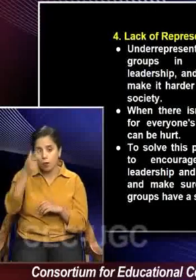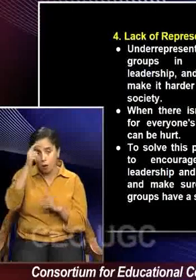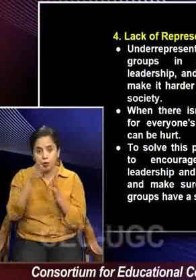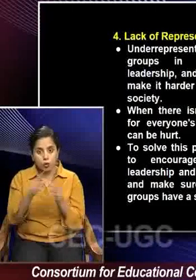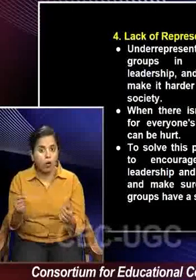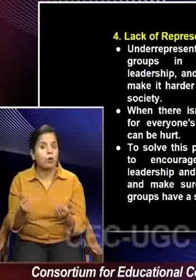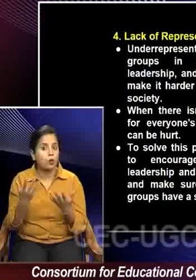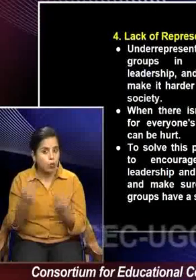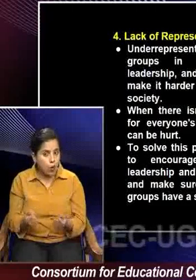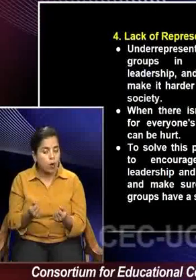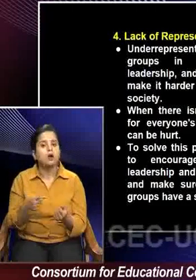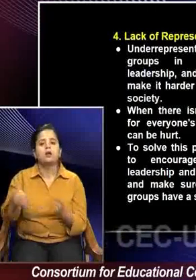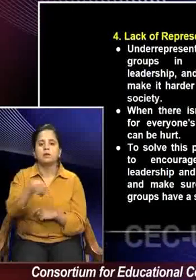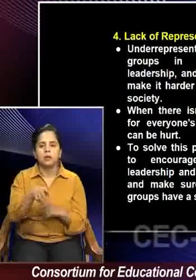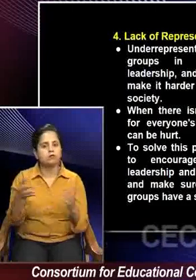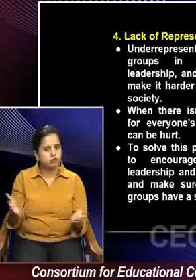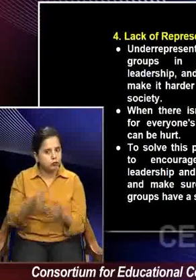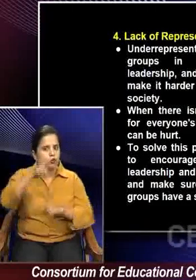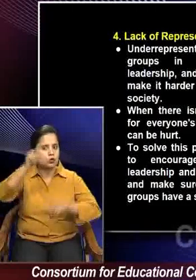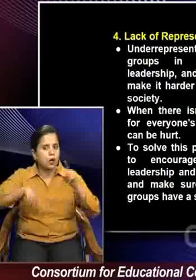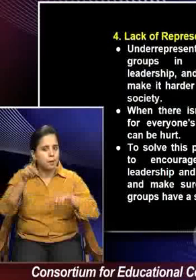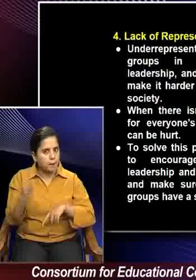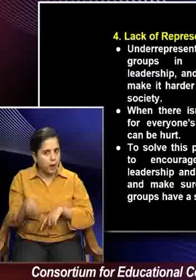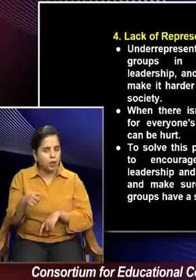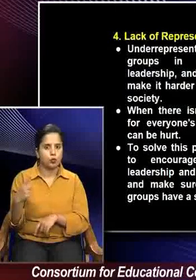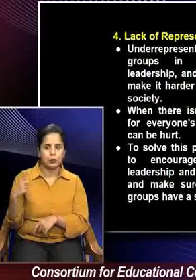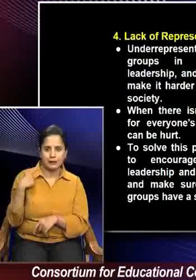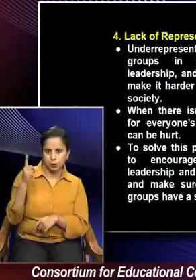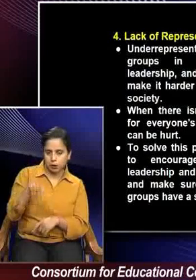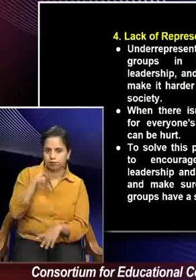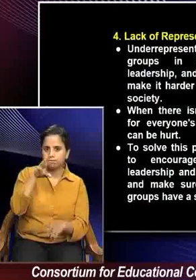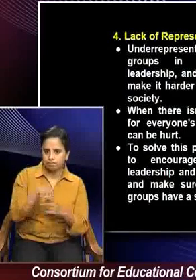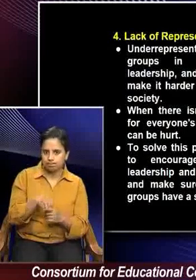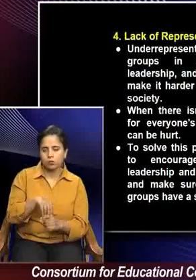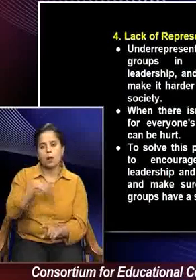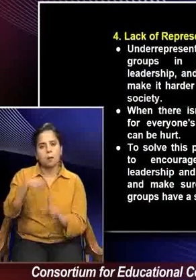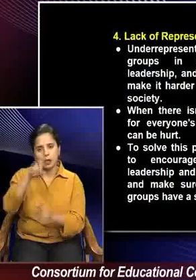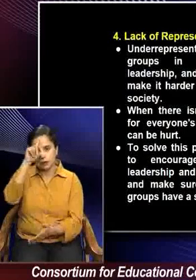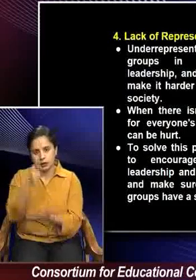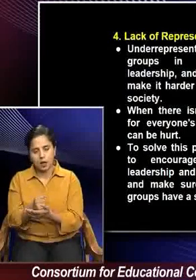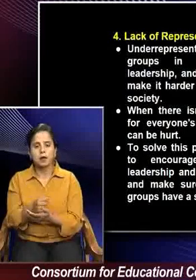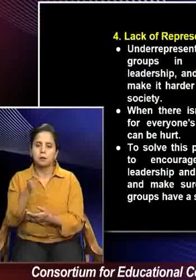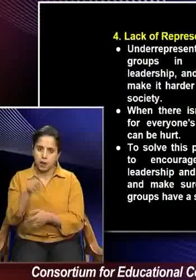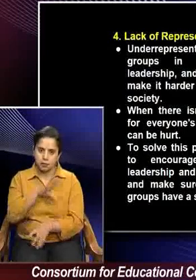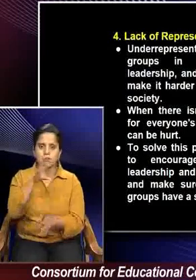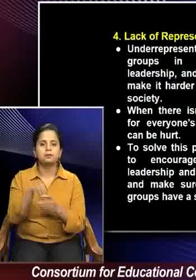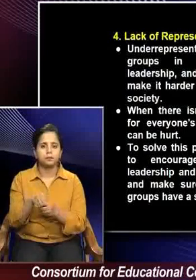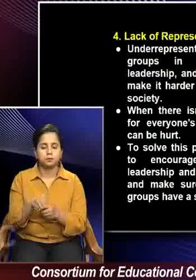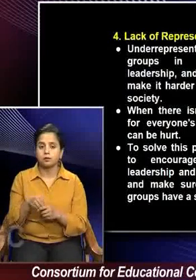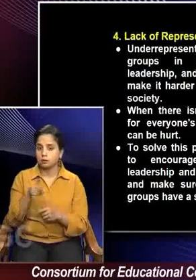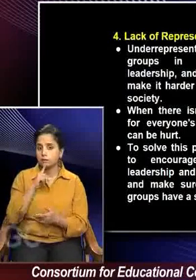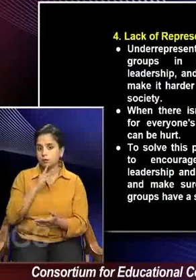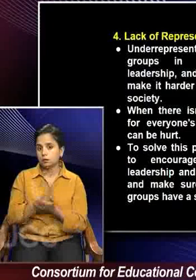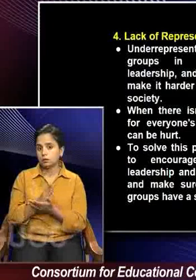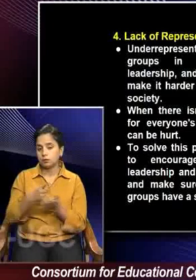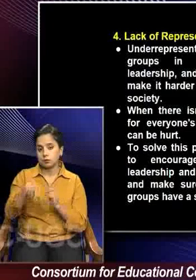to encourage diversity in the leadership and decision making and make sure that